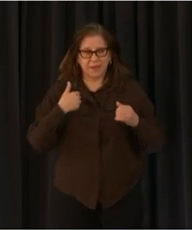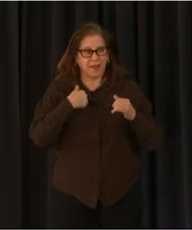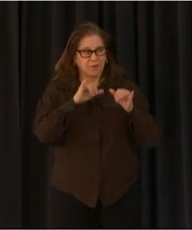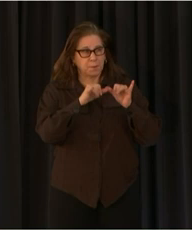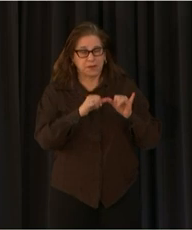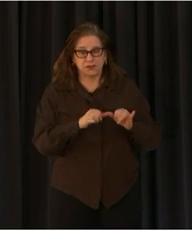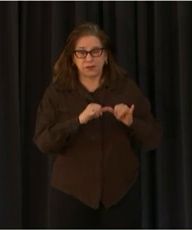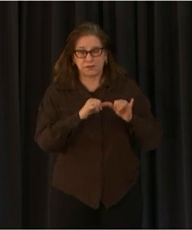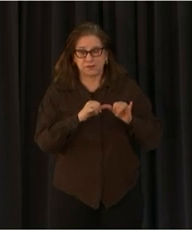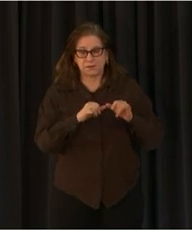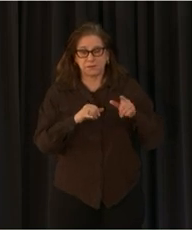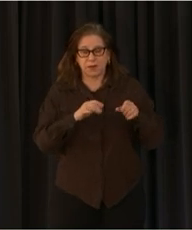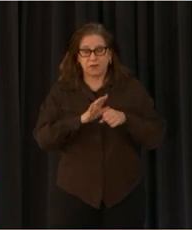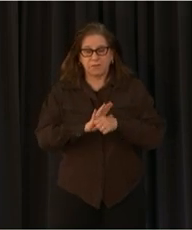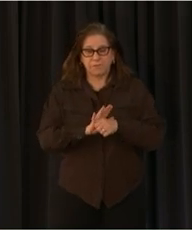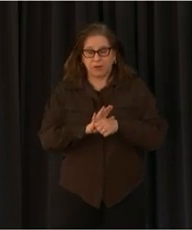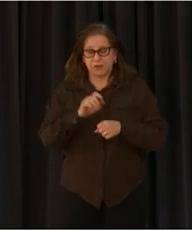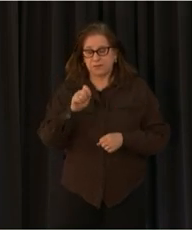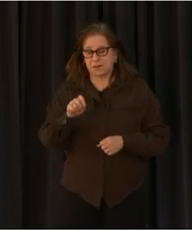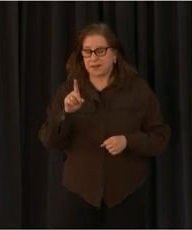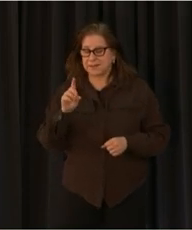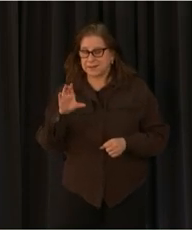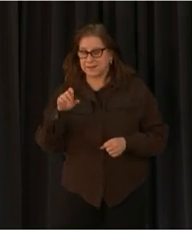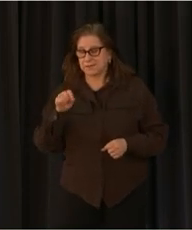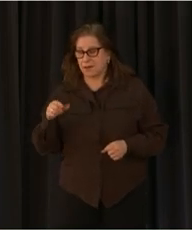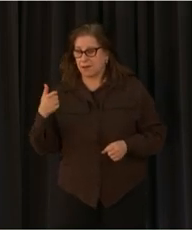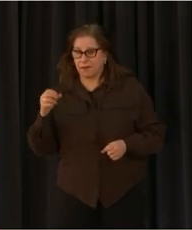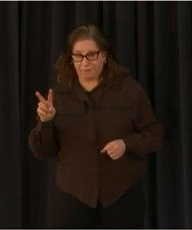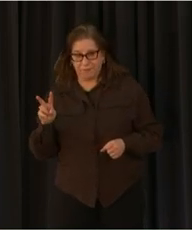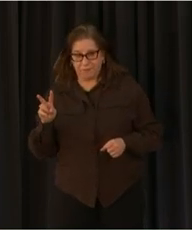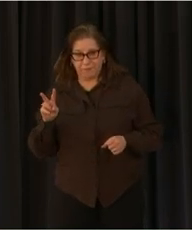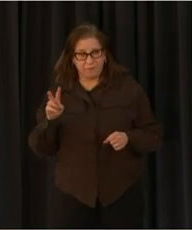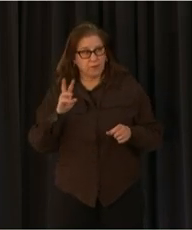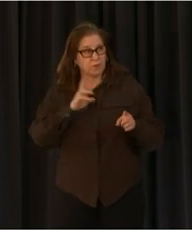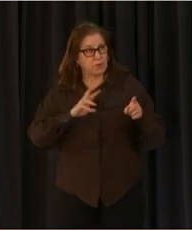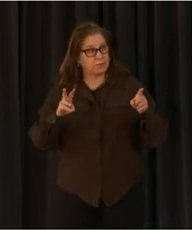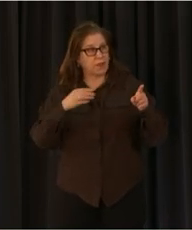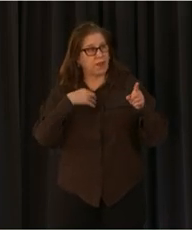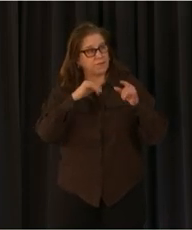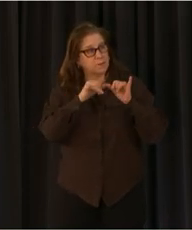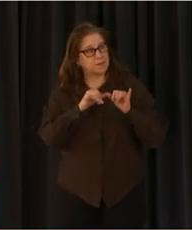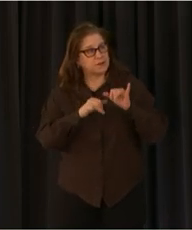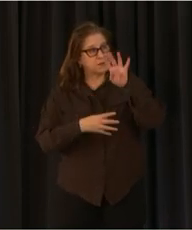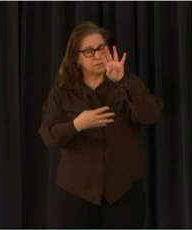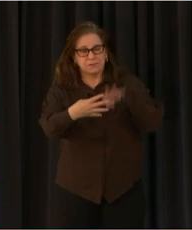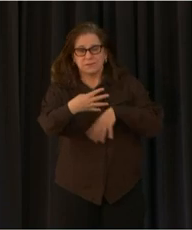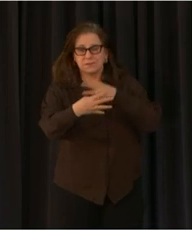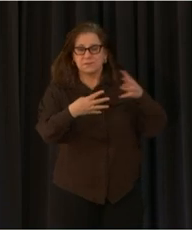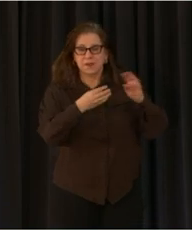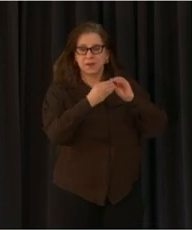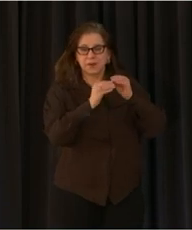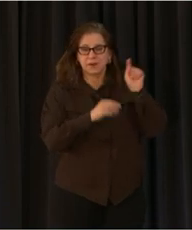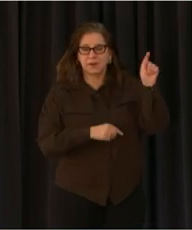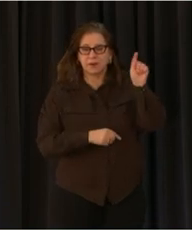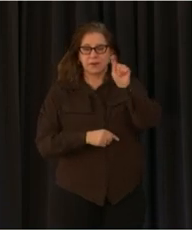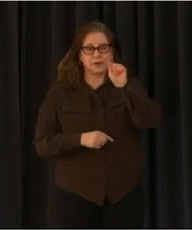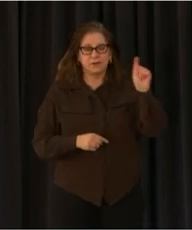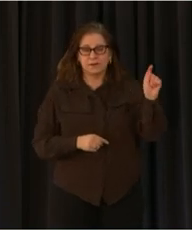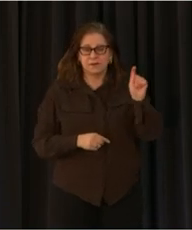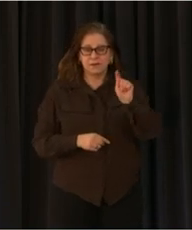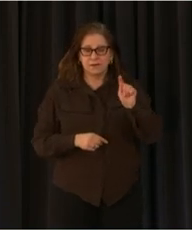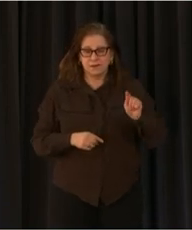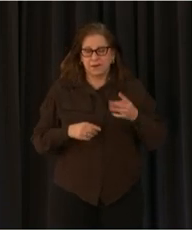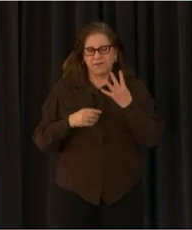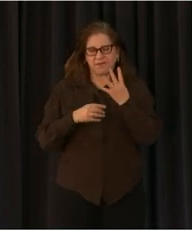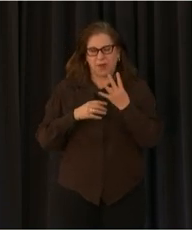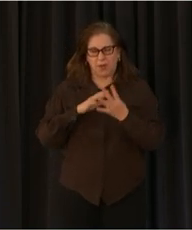coronavirus.dc.gov. Dr. Nesbitt and her team have developed these 4 areas